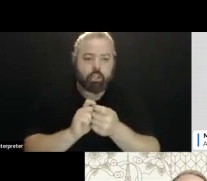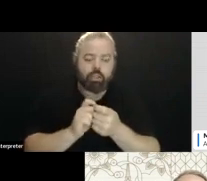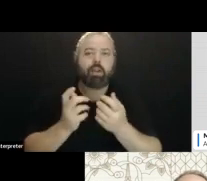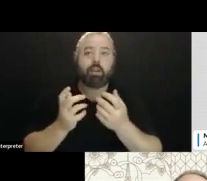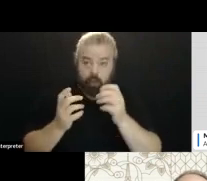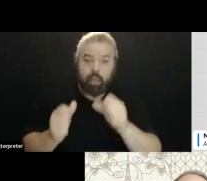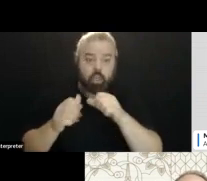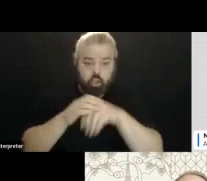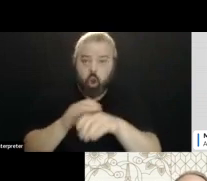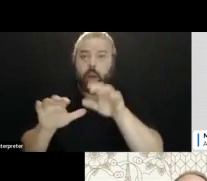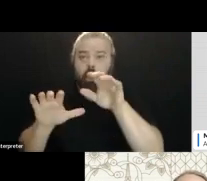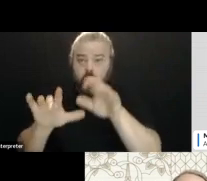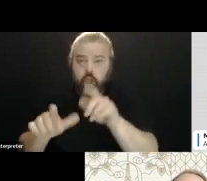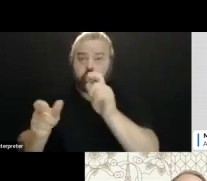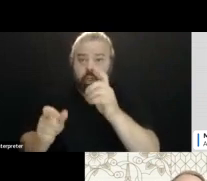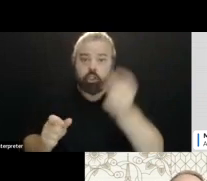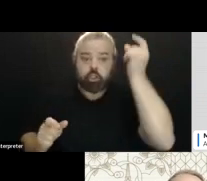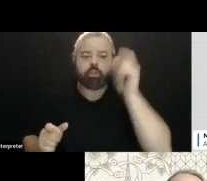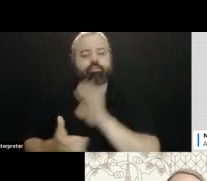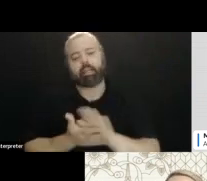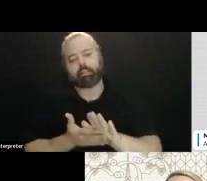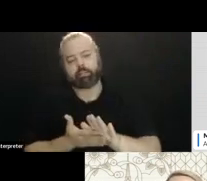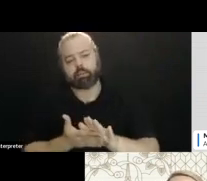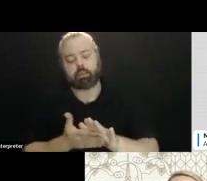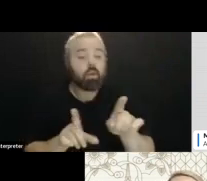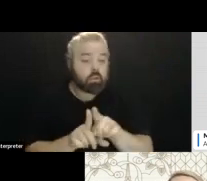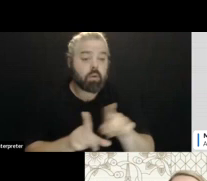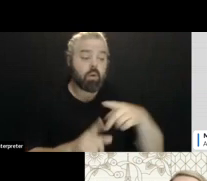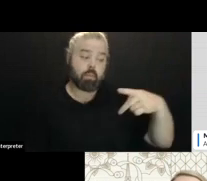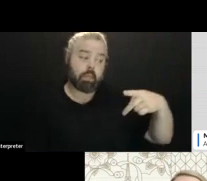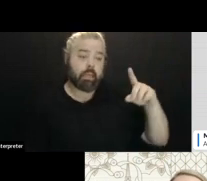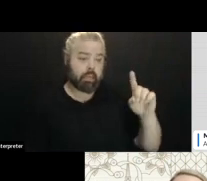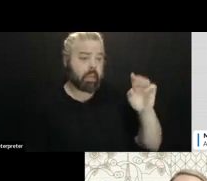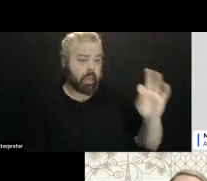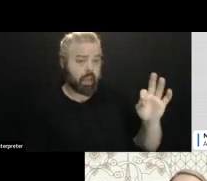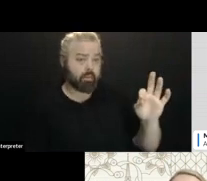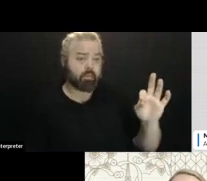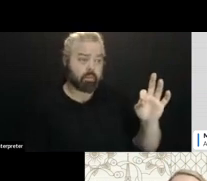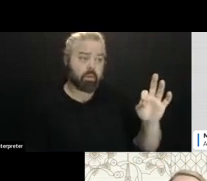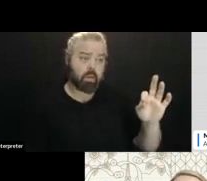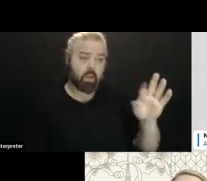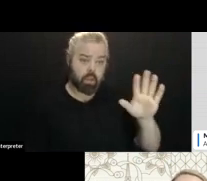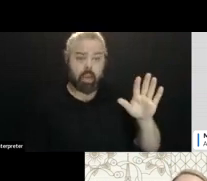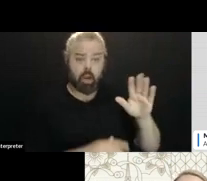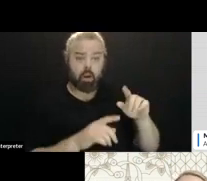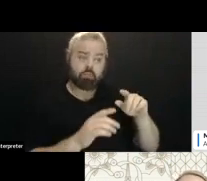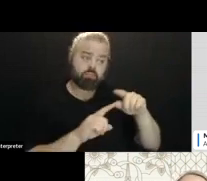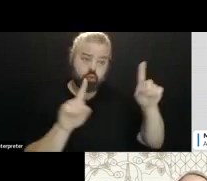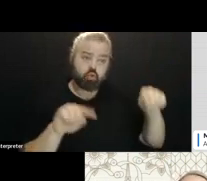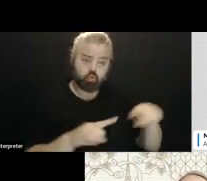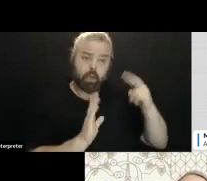nice. Also, PDFs have come a long way in terms of being accessible by screen readers and reading